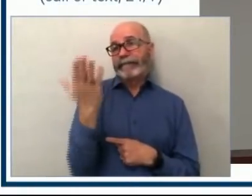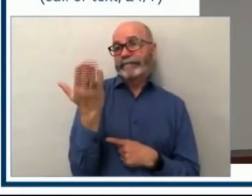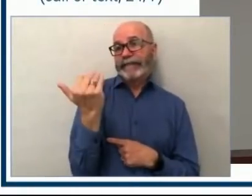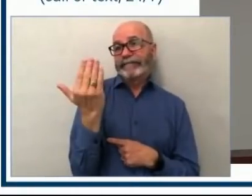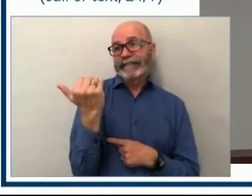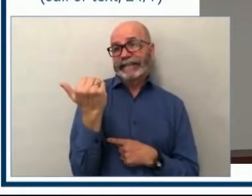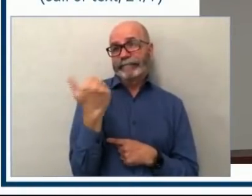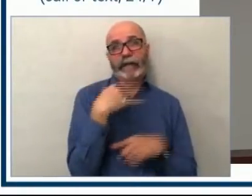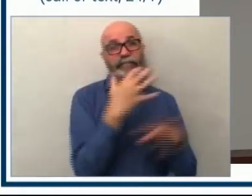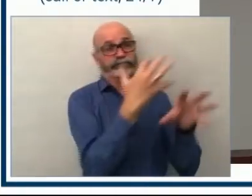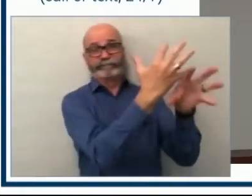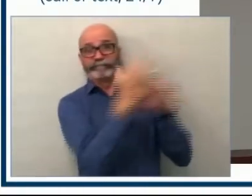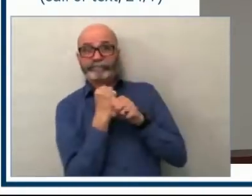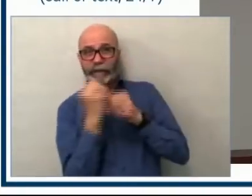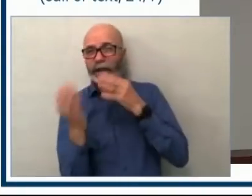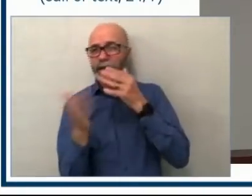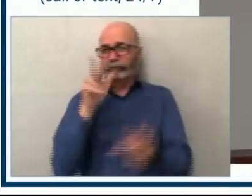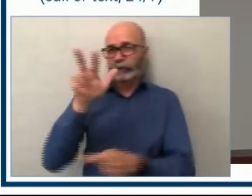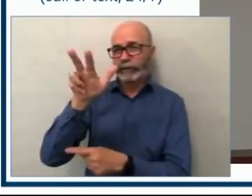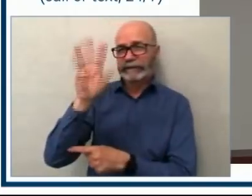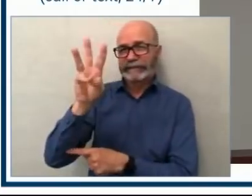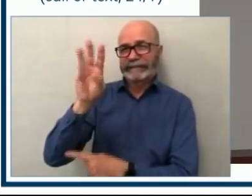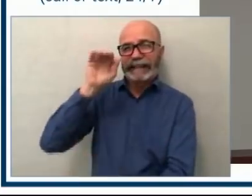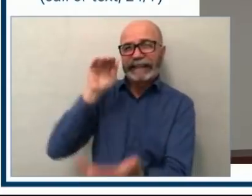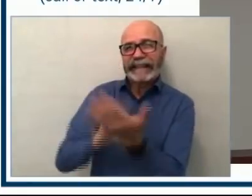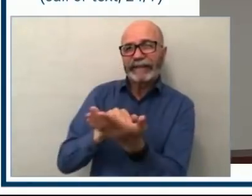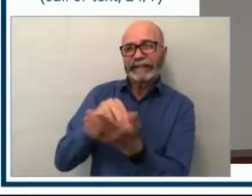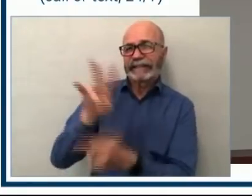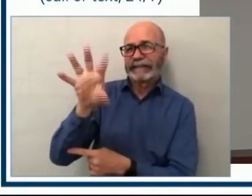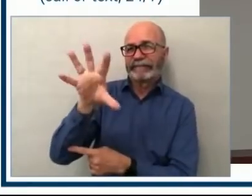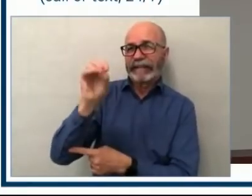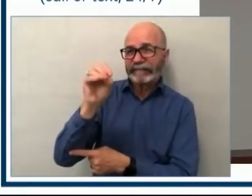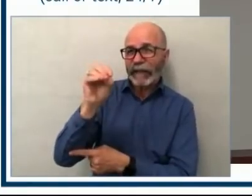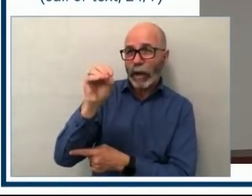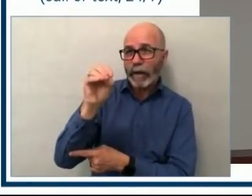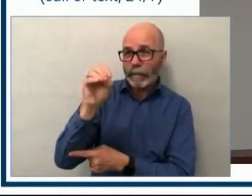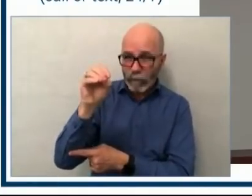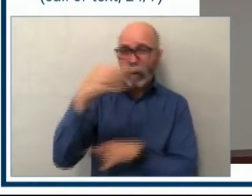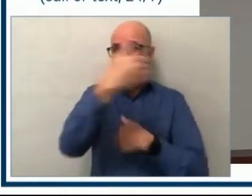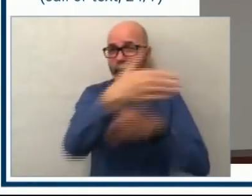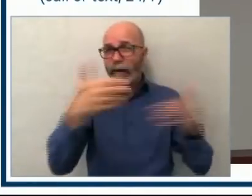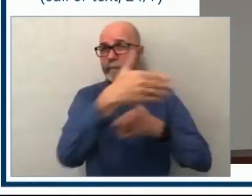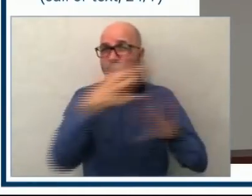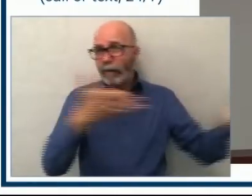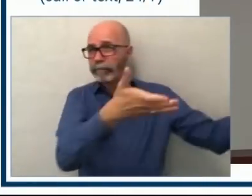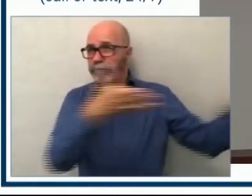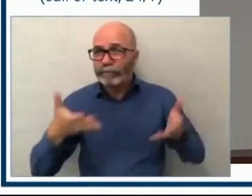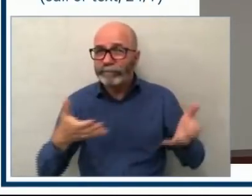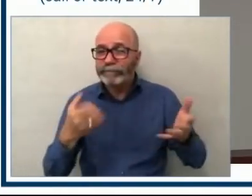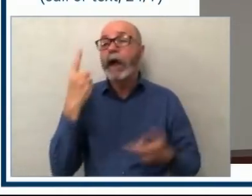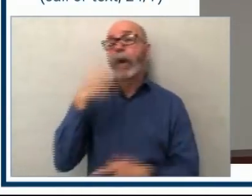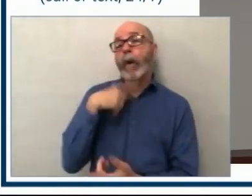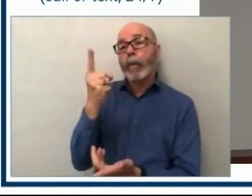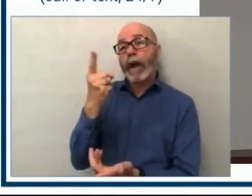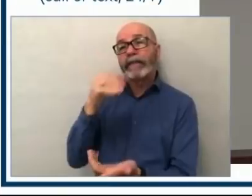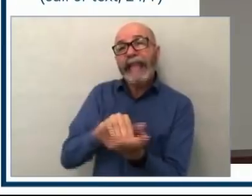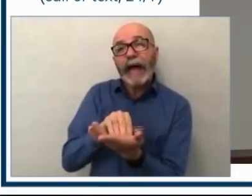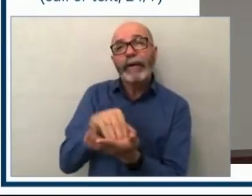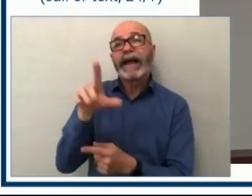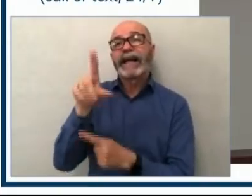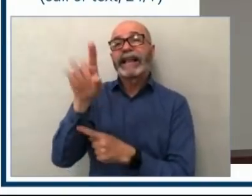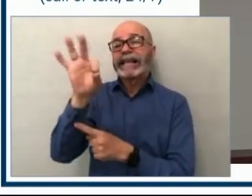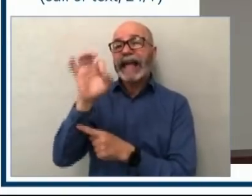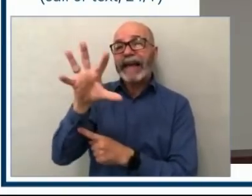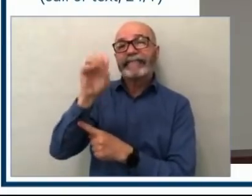36,750 doses of COVID-19 vaccine. This includes the 1,950 doses of Pfizer vaccine delivered